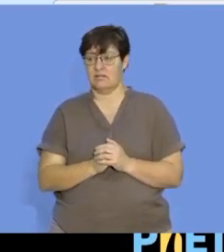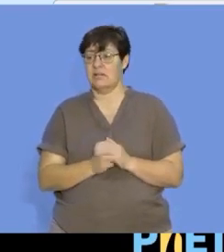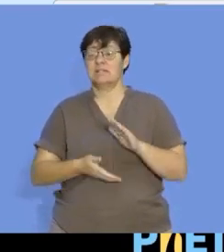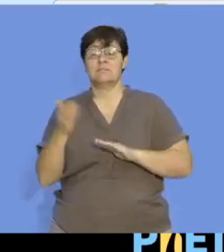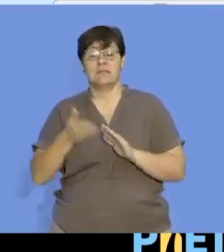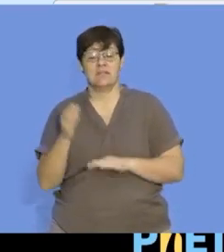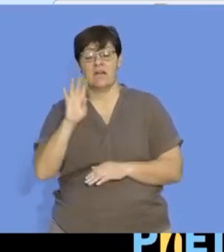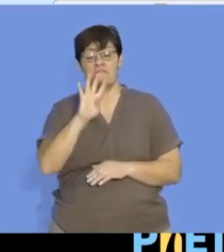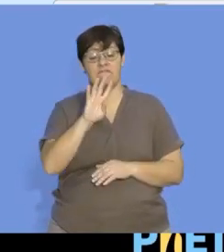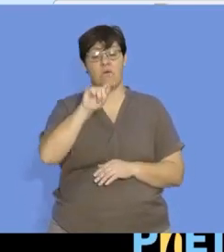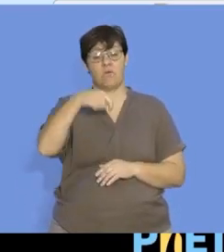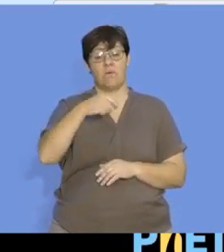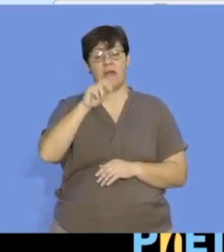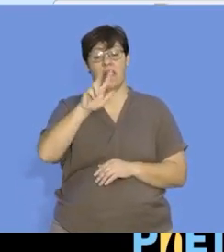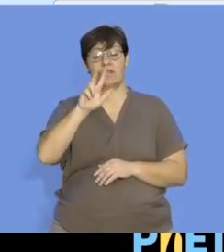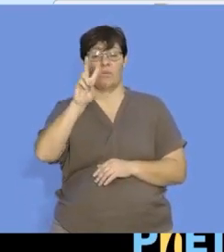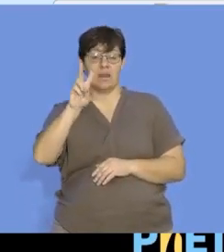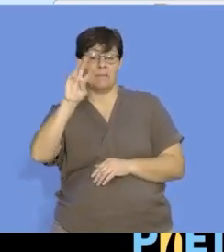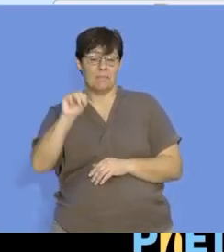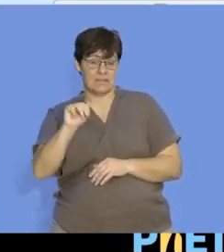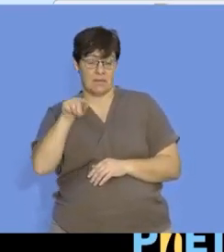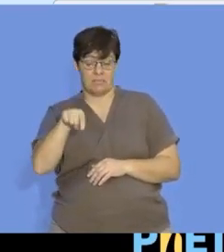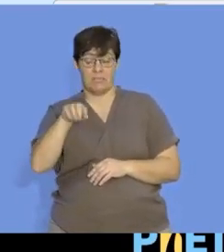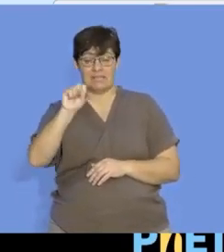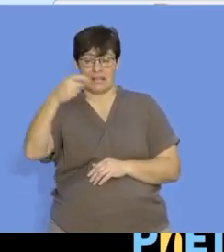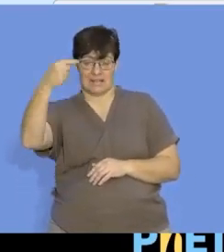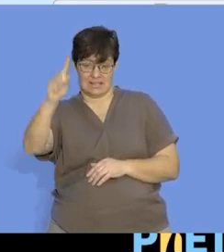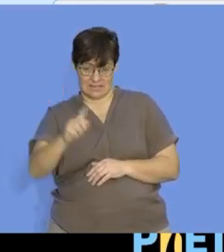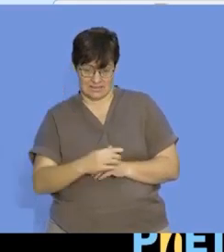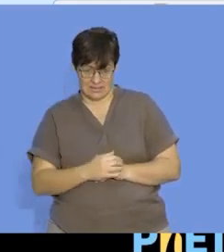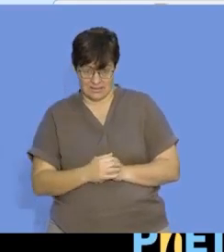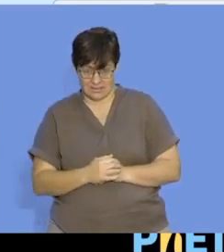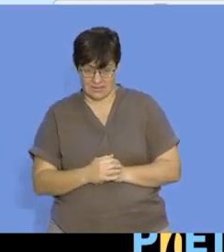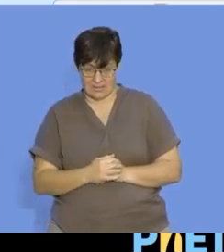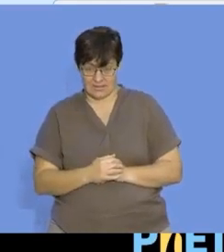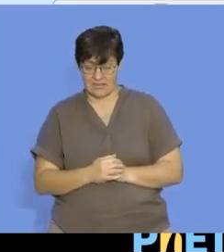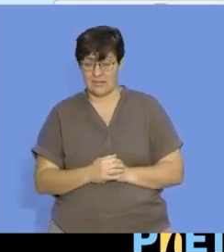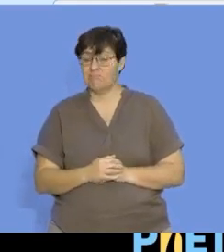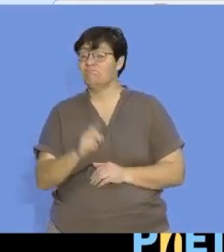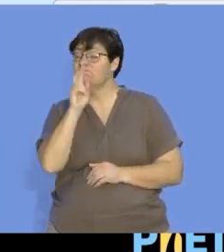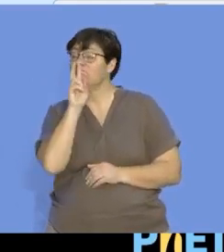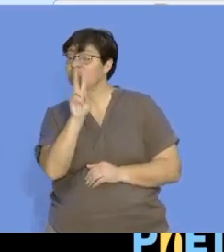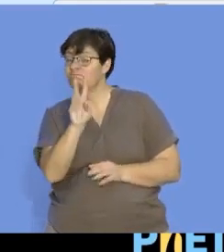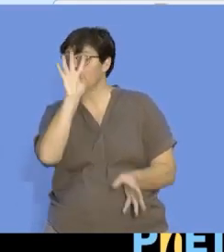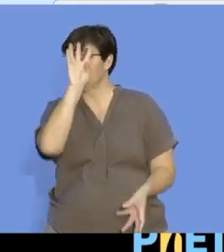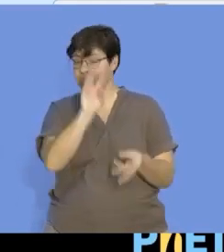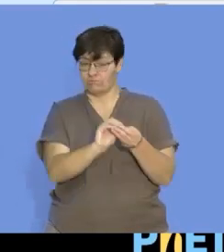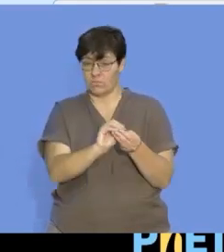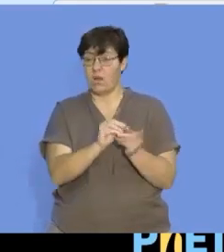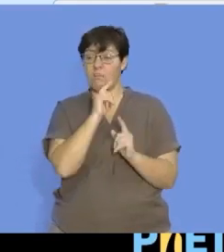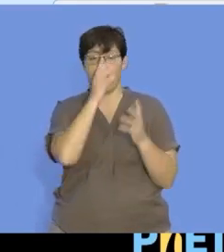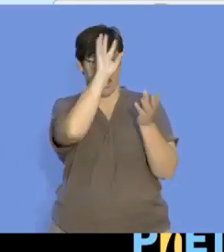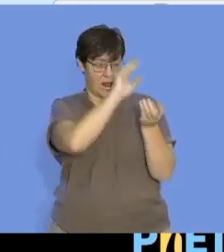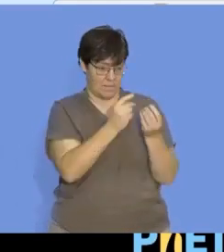at 4.81 meters per second. Now that was going up. If we look at our totals, and they've done the nice adding